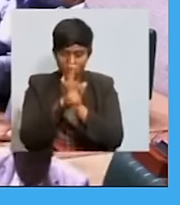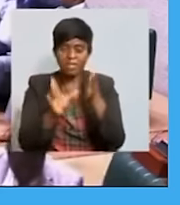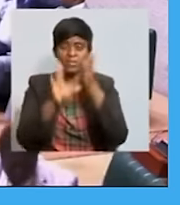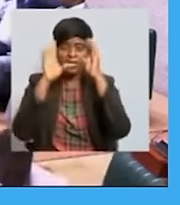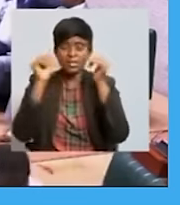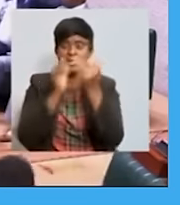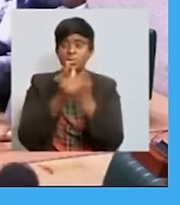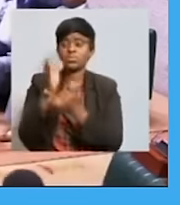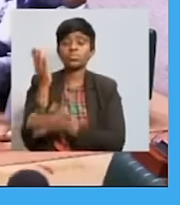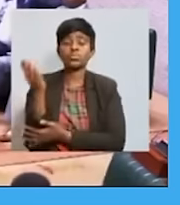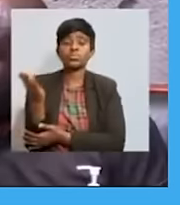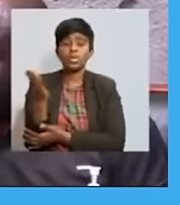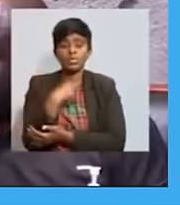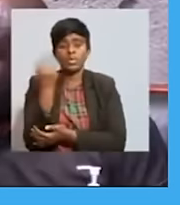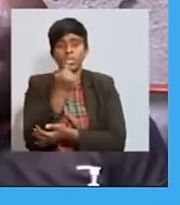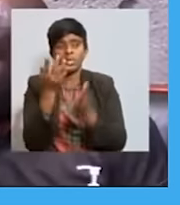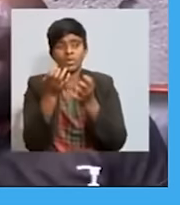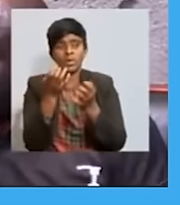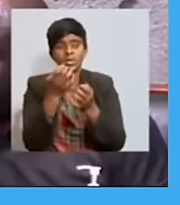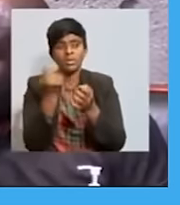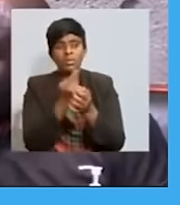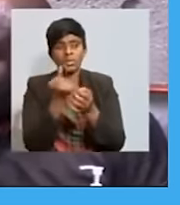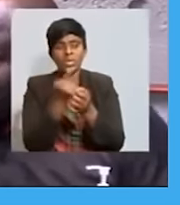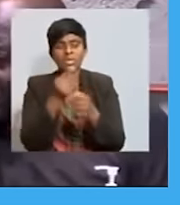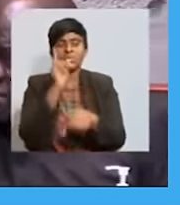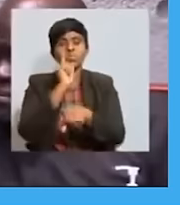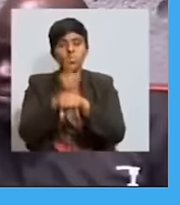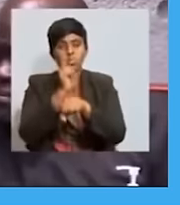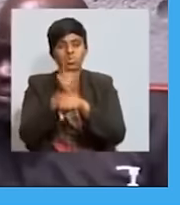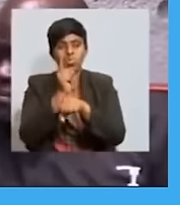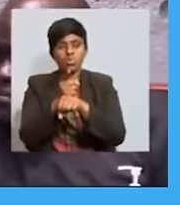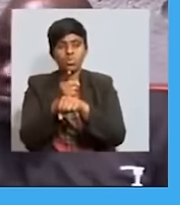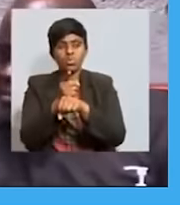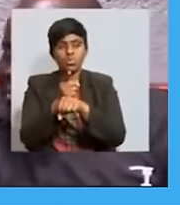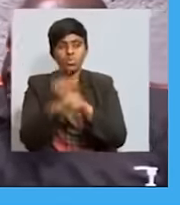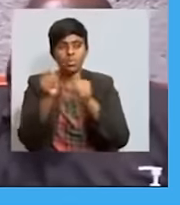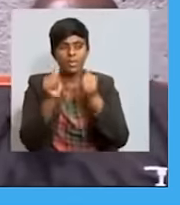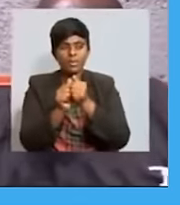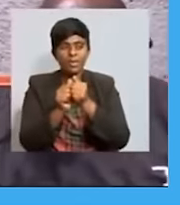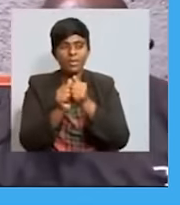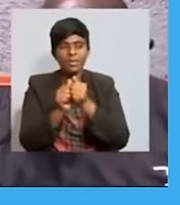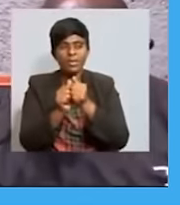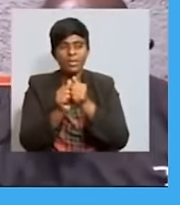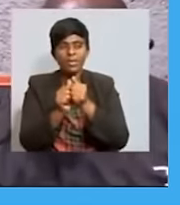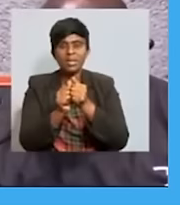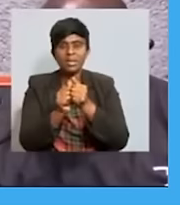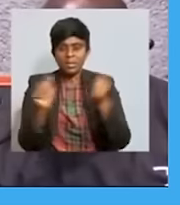President, through you, I would just want to caution about tampering with